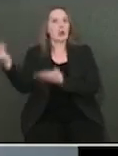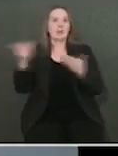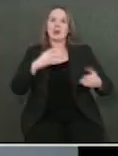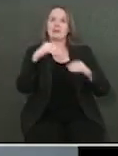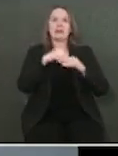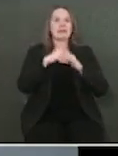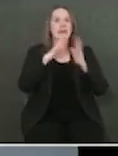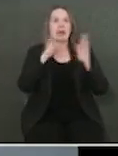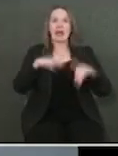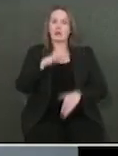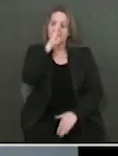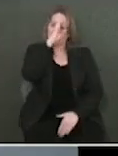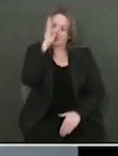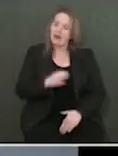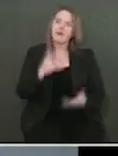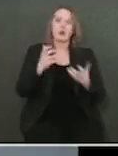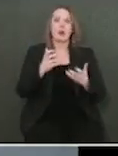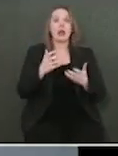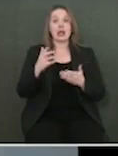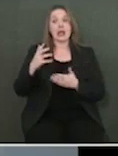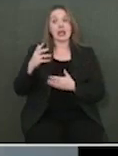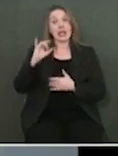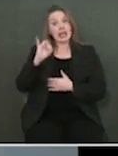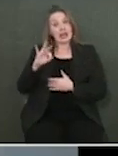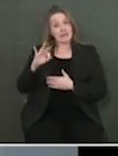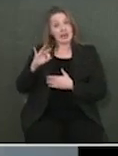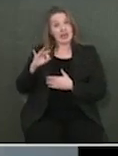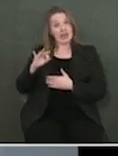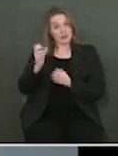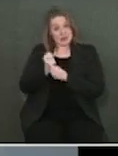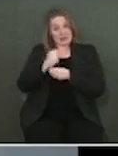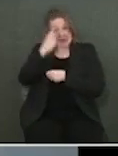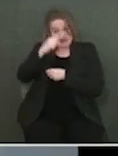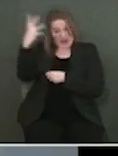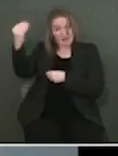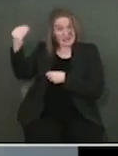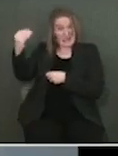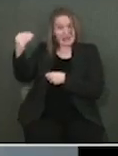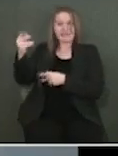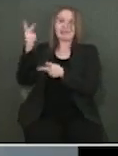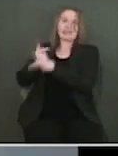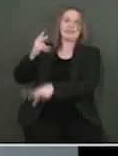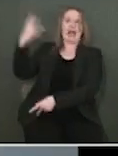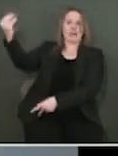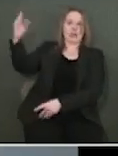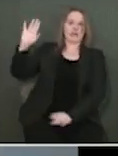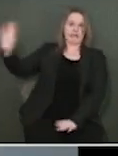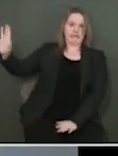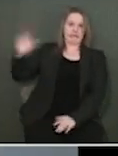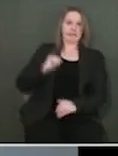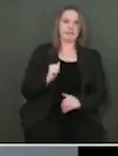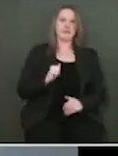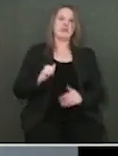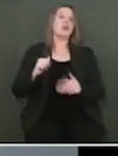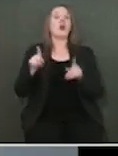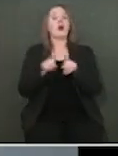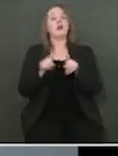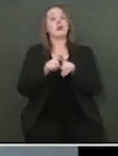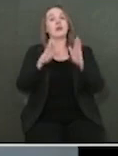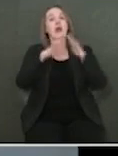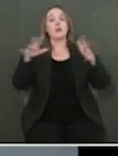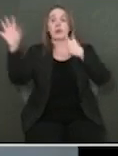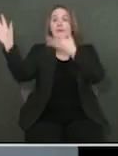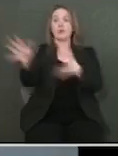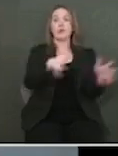against that. You never want to do that. You know, keep the outside stuff outside. Finally, then wind in and around the house. We have wind, and later on in